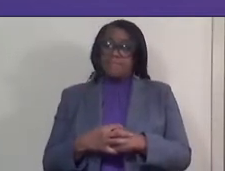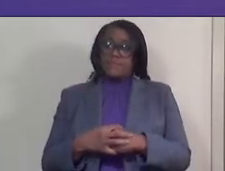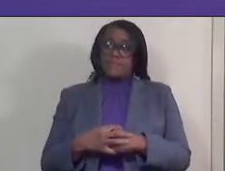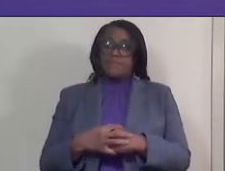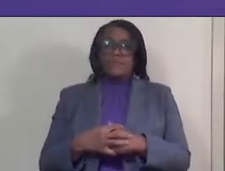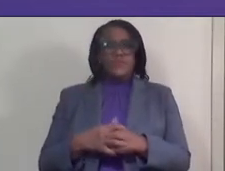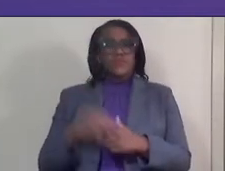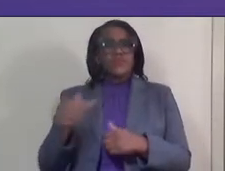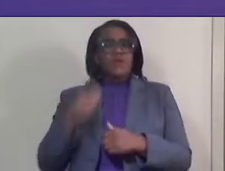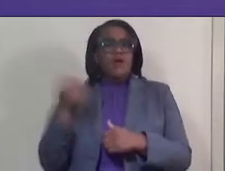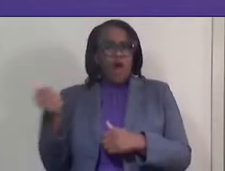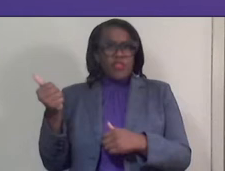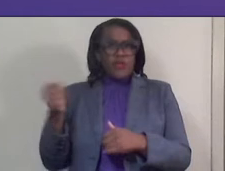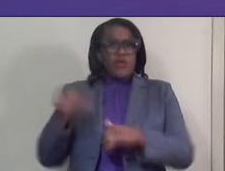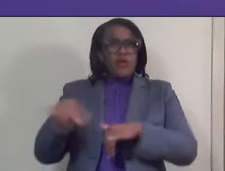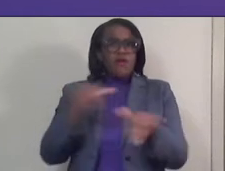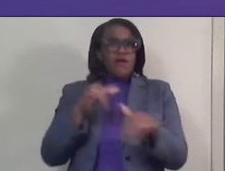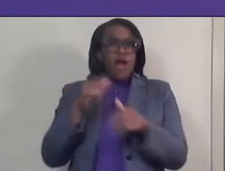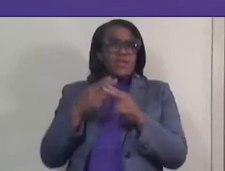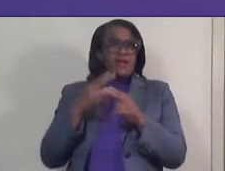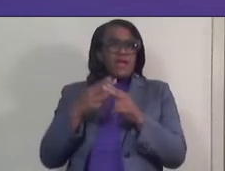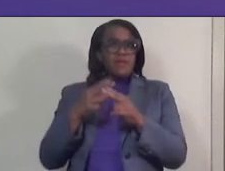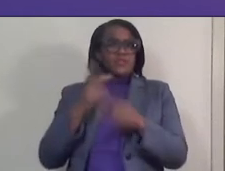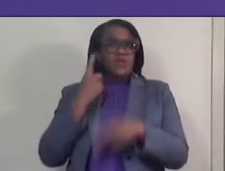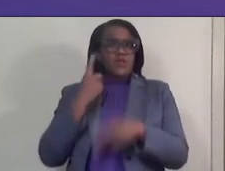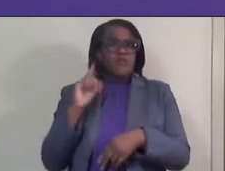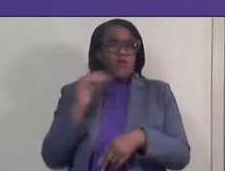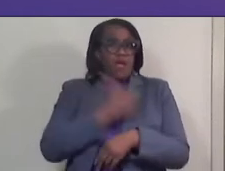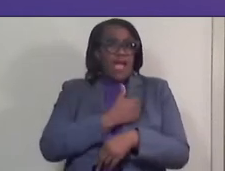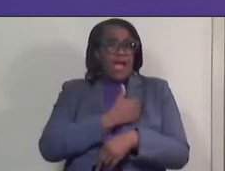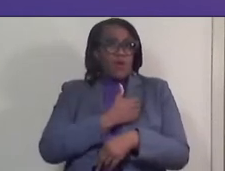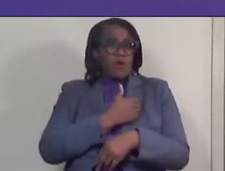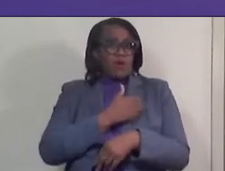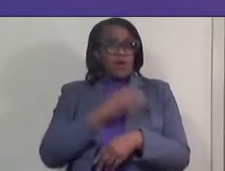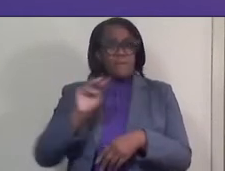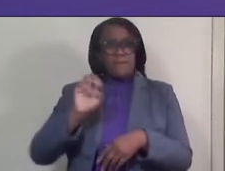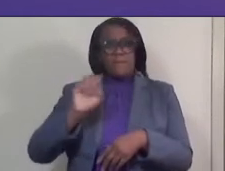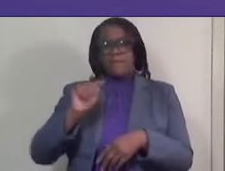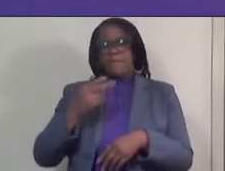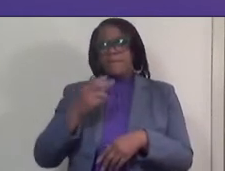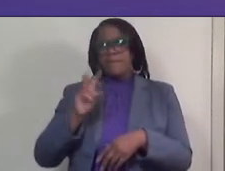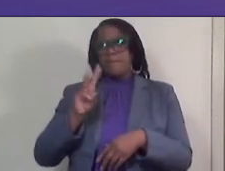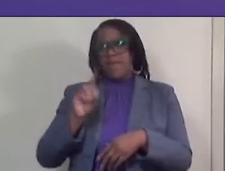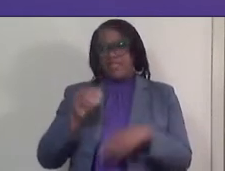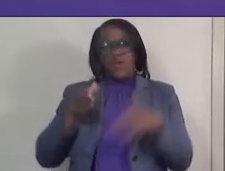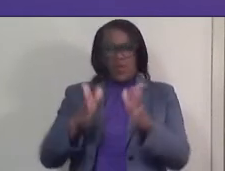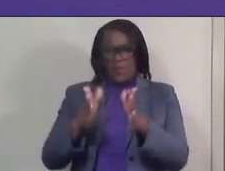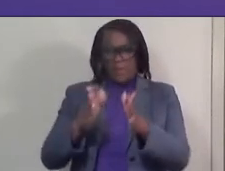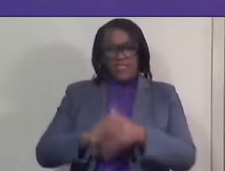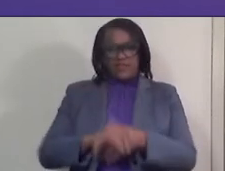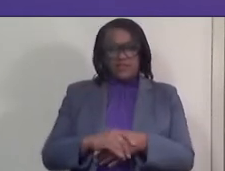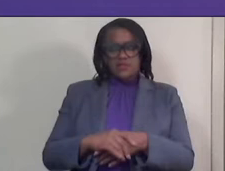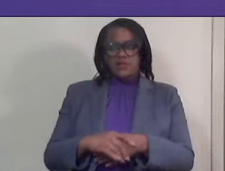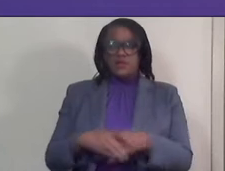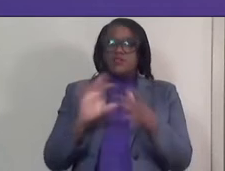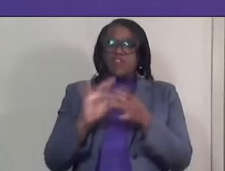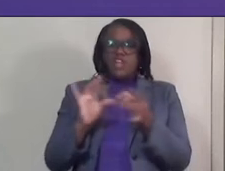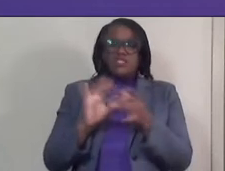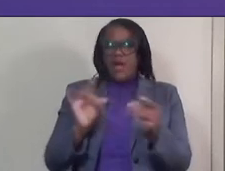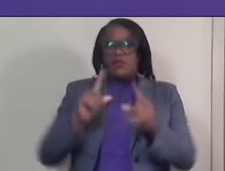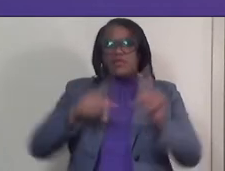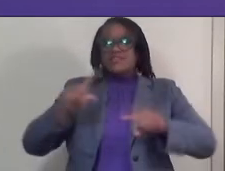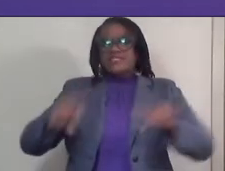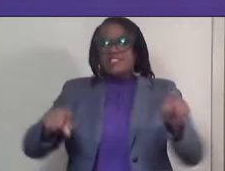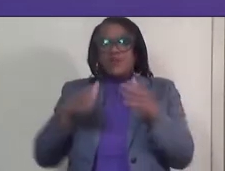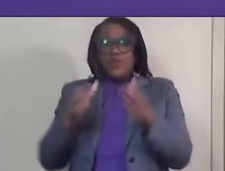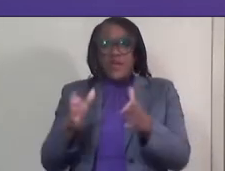Other common names for our methods. So you may hear our research methods talked about in a lot of different ways. Here